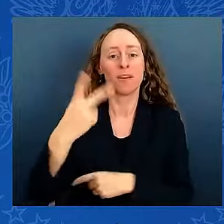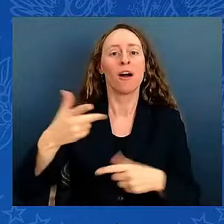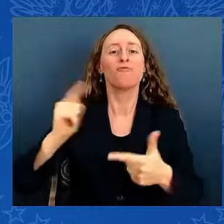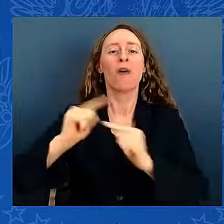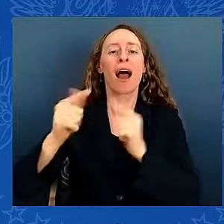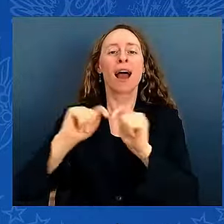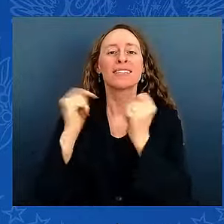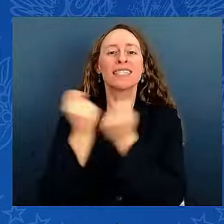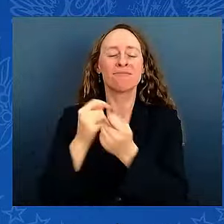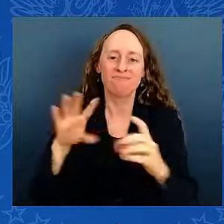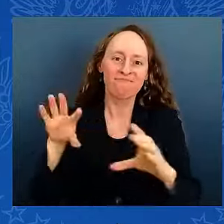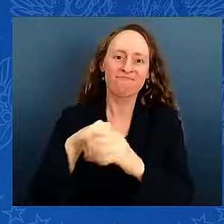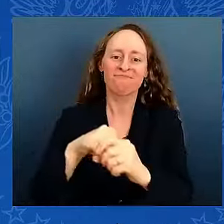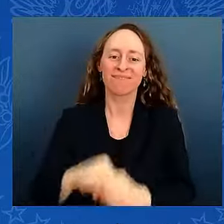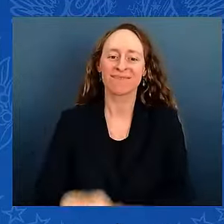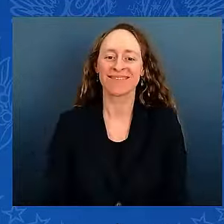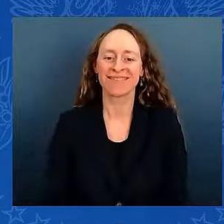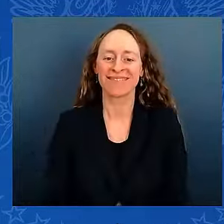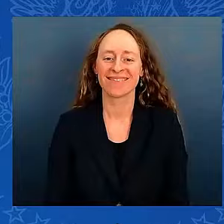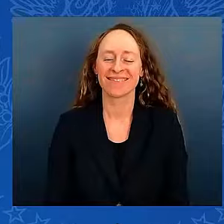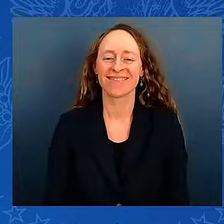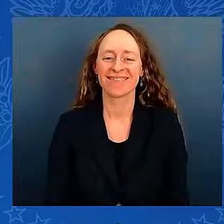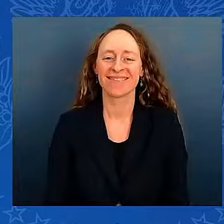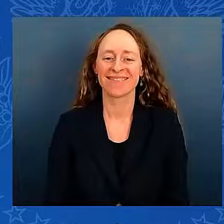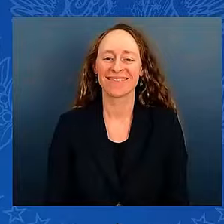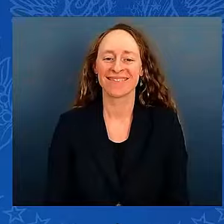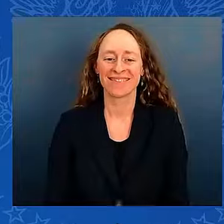Please welcome our daughter, Tori Husk.